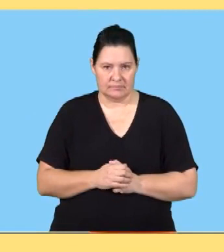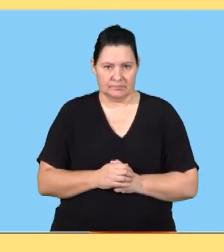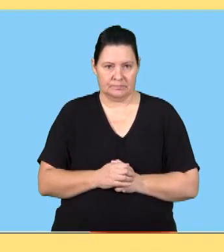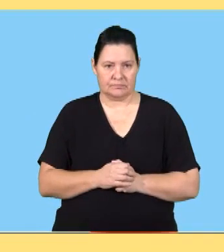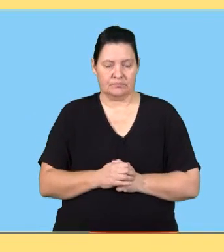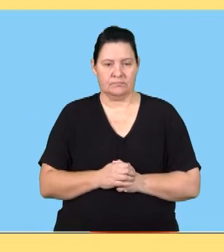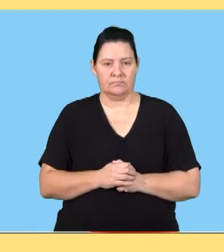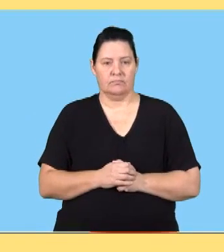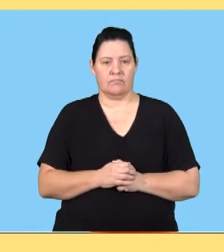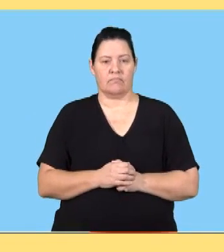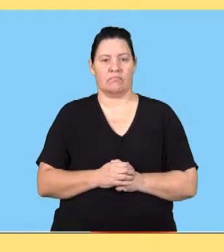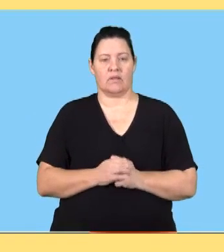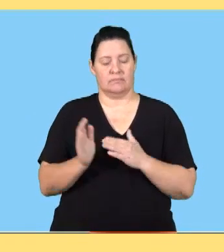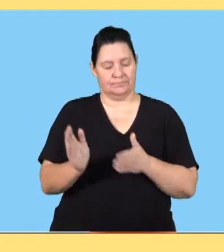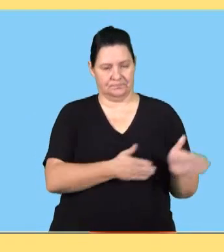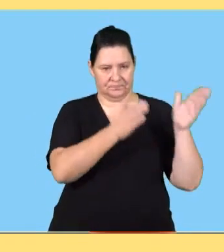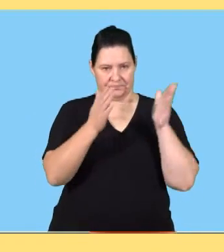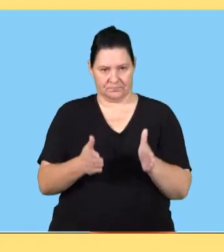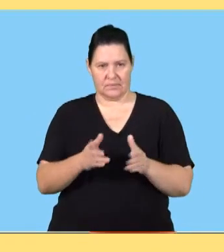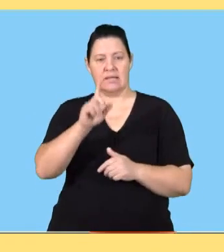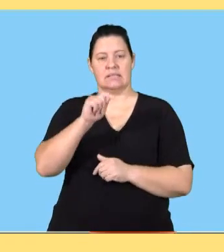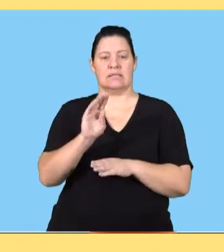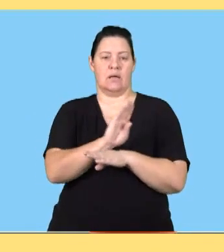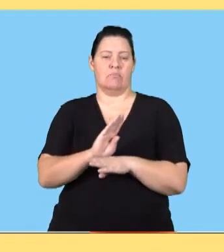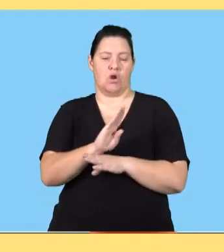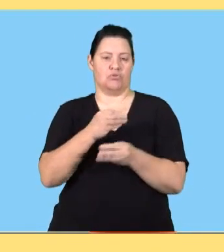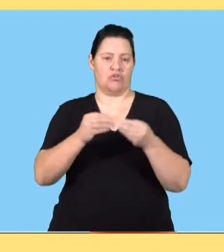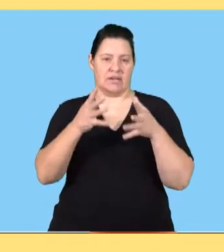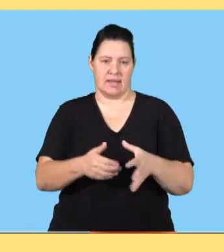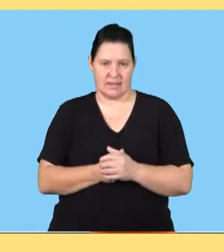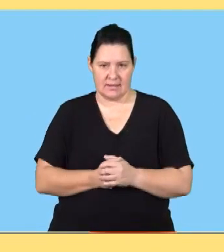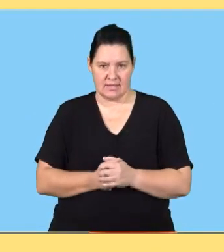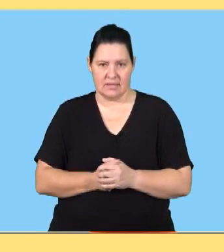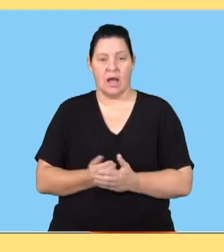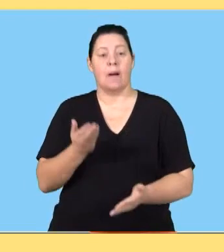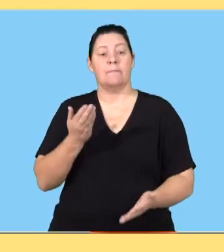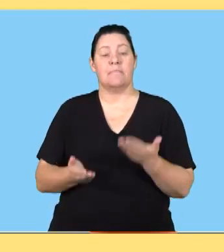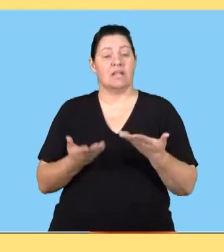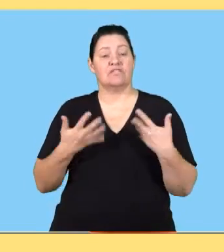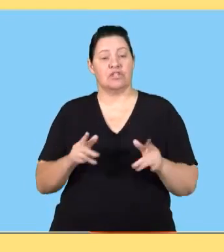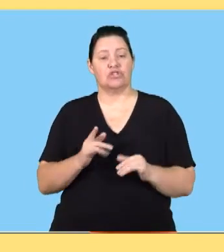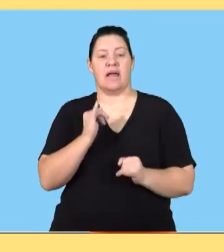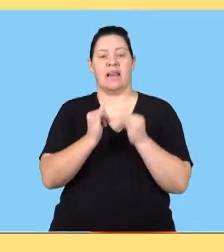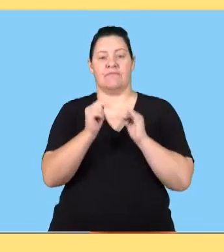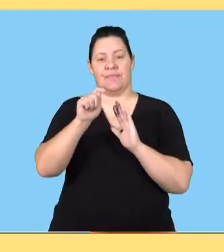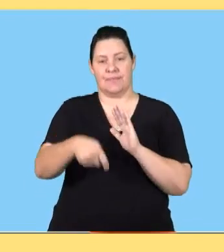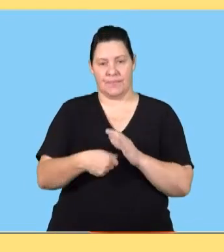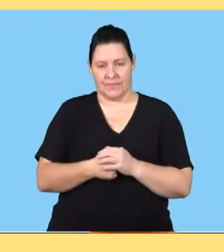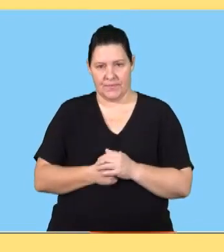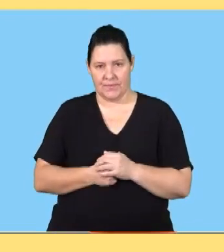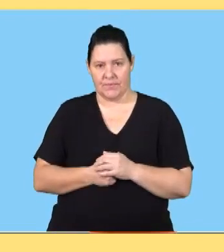5,600. And then let's come to T Brown Traders. T Brown Traders, the balance is already